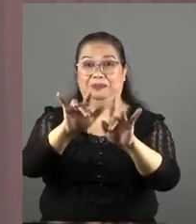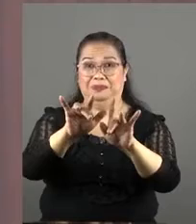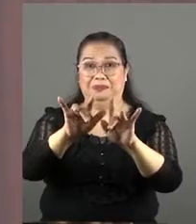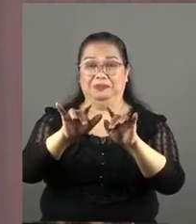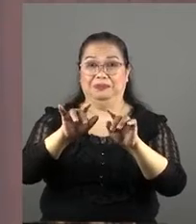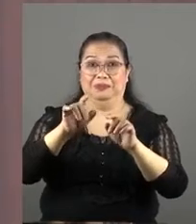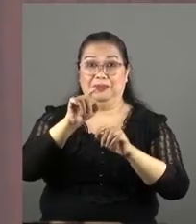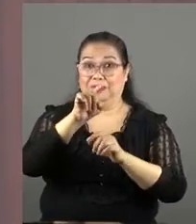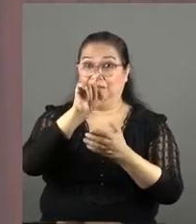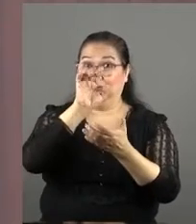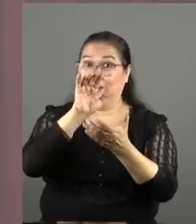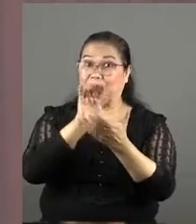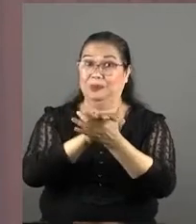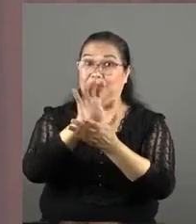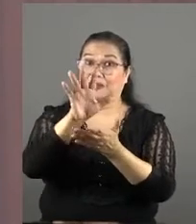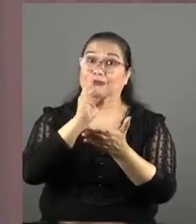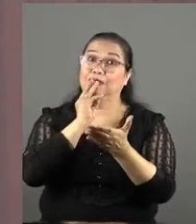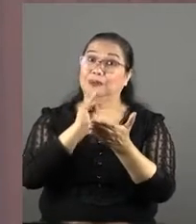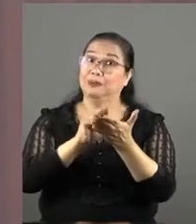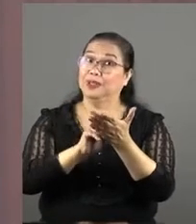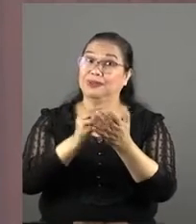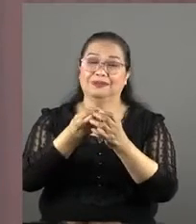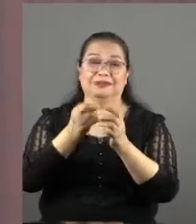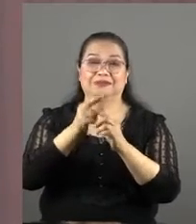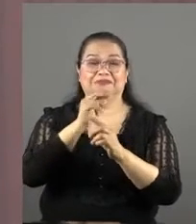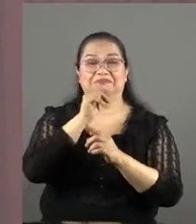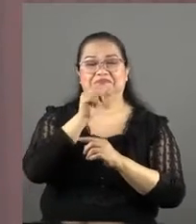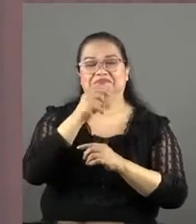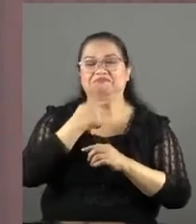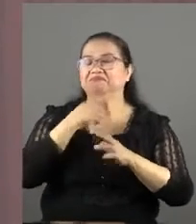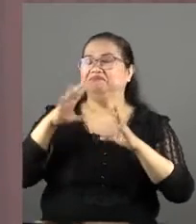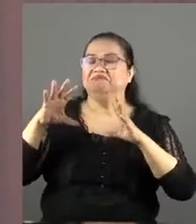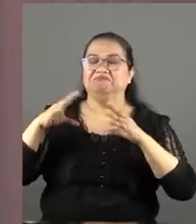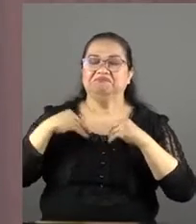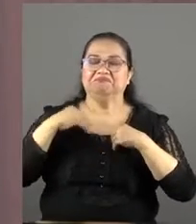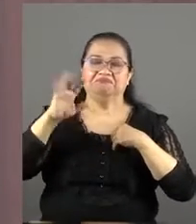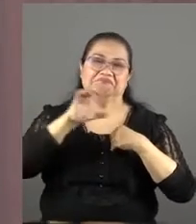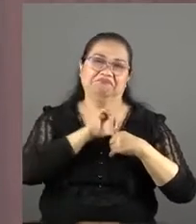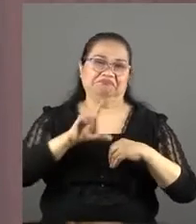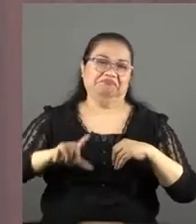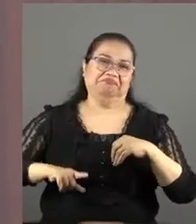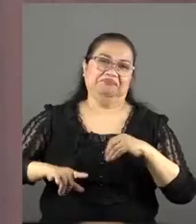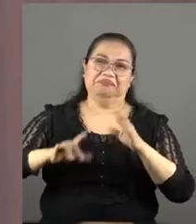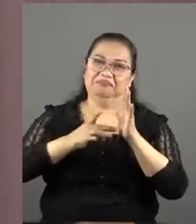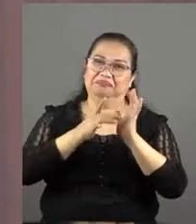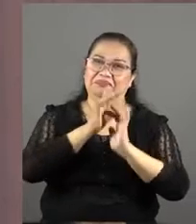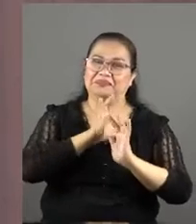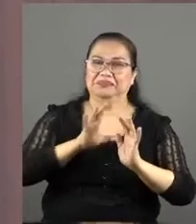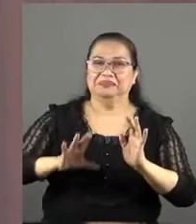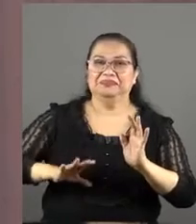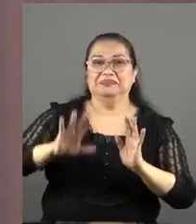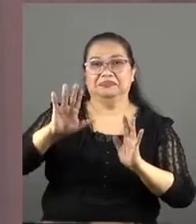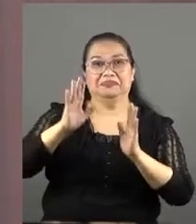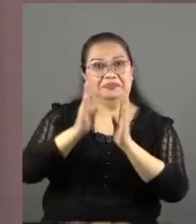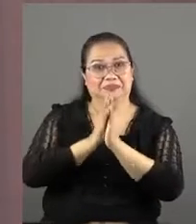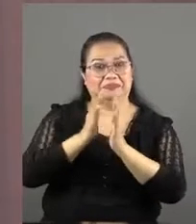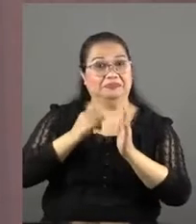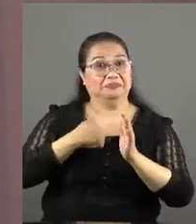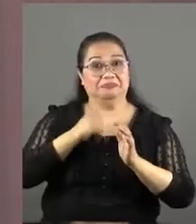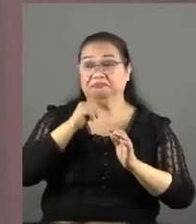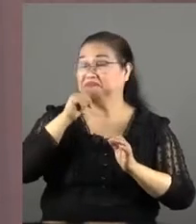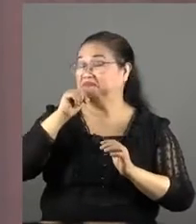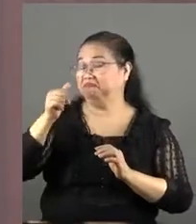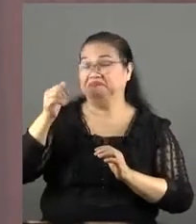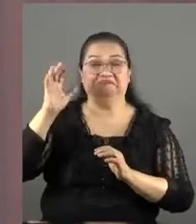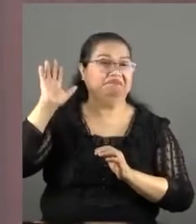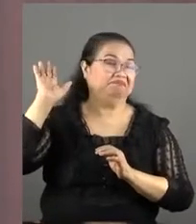Whether they believe your message or not, whether they say, oh, I accept your Lord, or the Lord Jesus, like you're asking me to or not, it doesn't